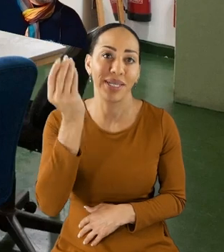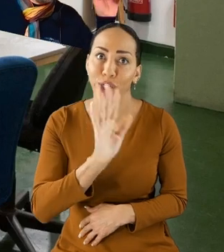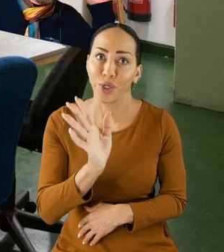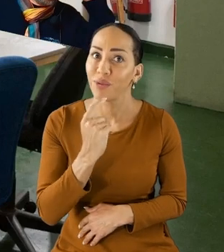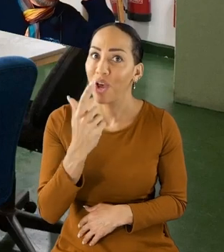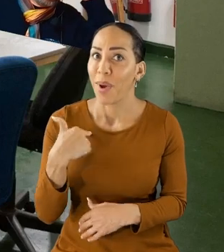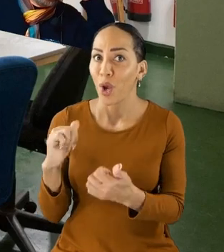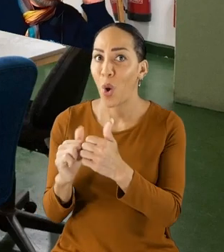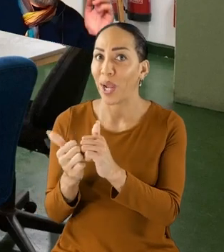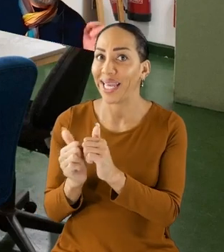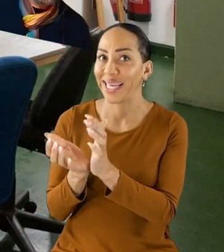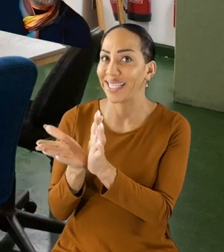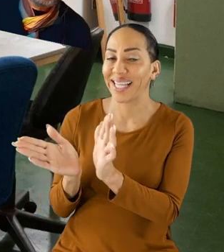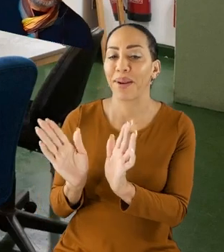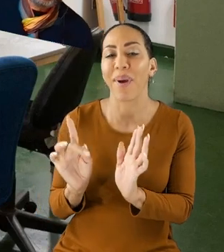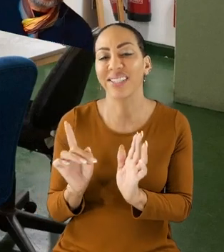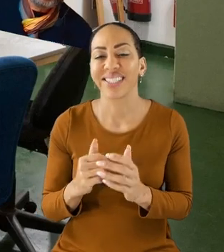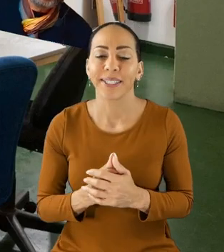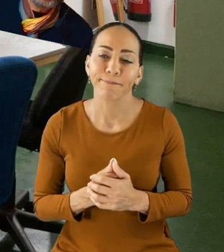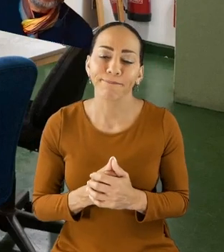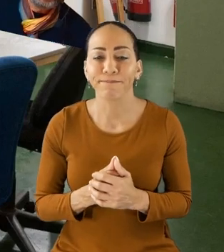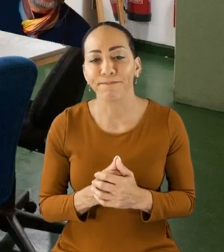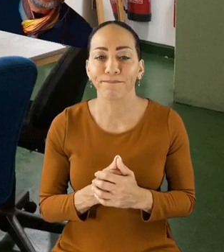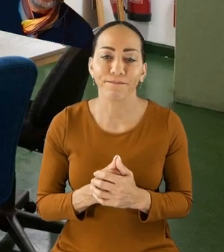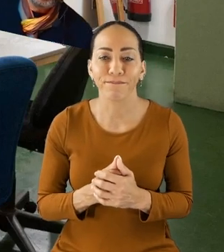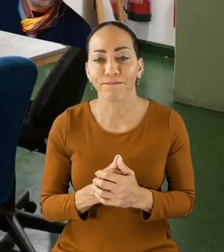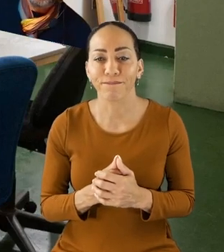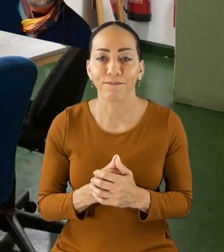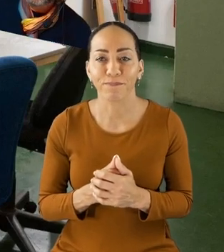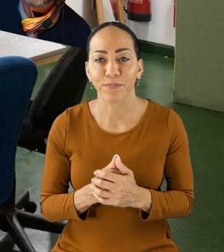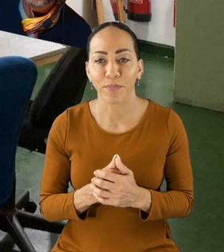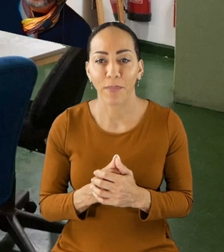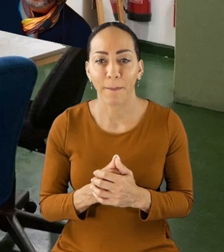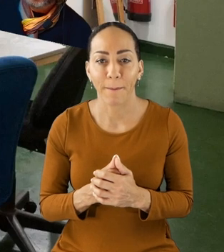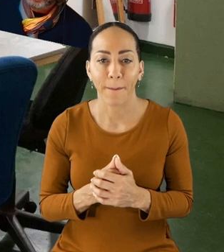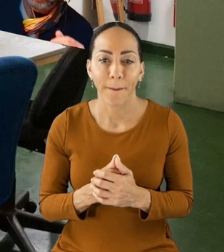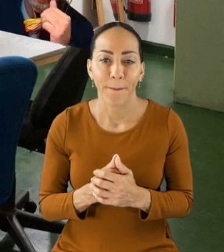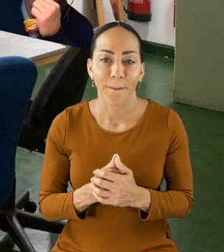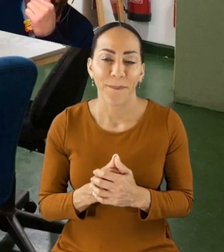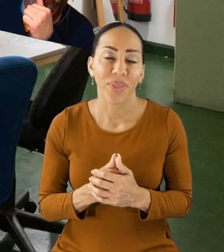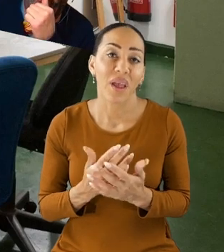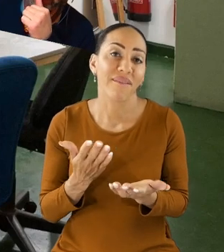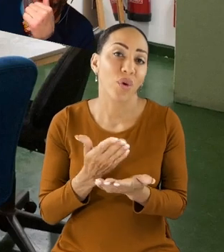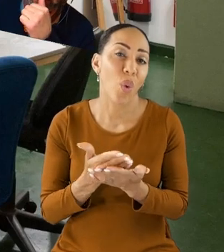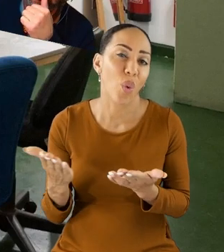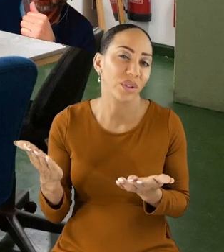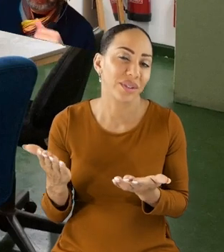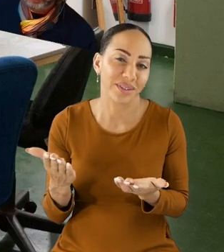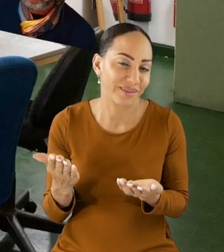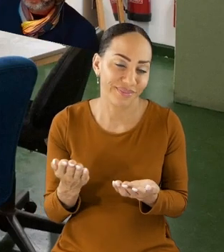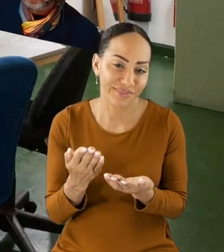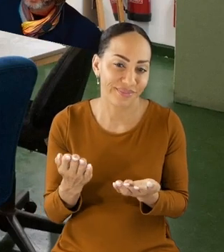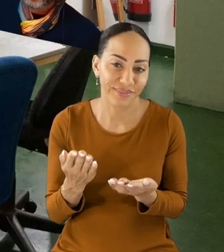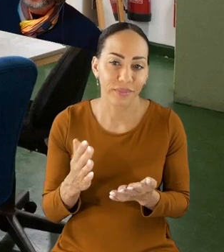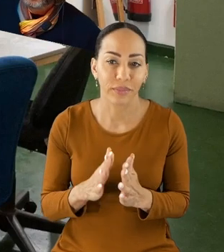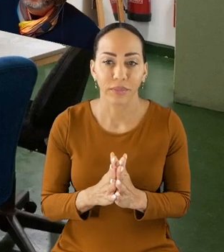colleagues that. But so I don't sort of I don't tend to say that particularly. Of course, you know, if you get